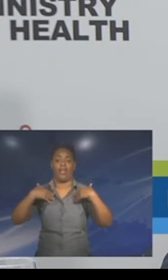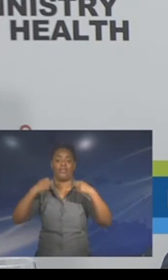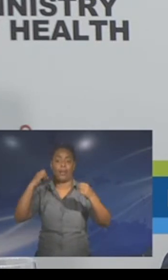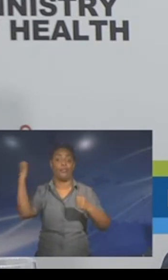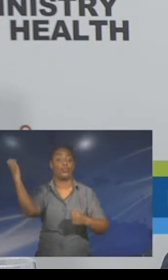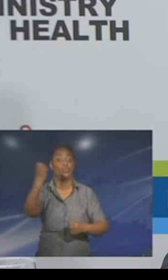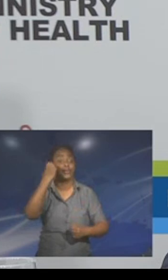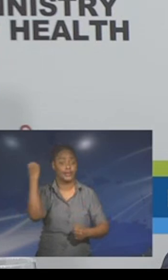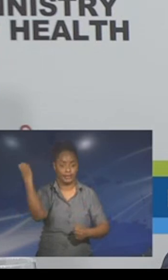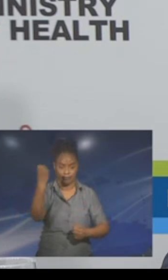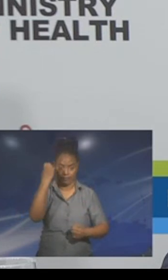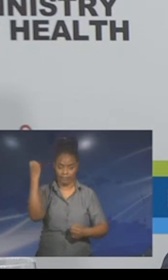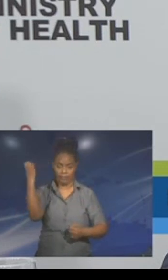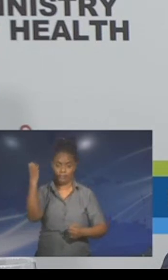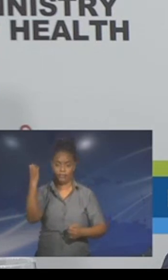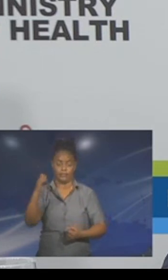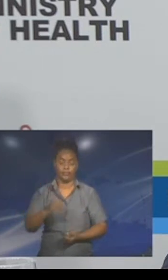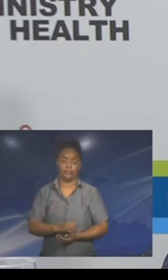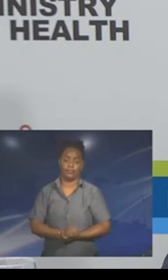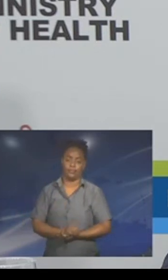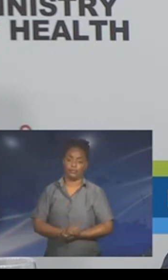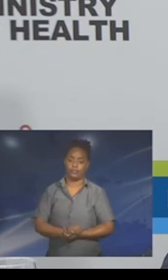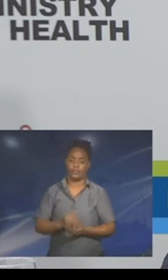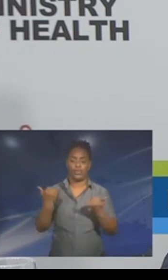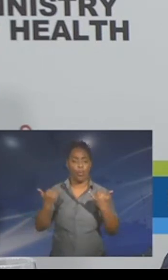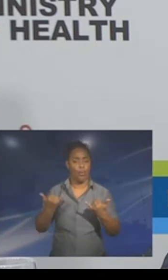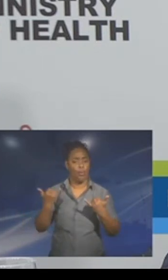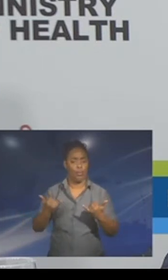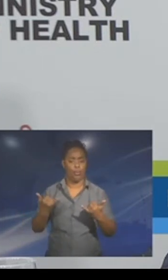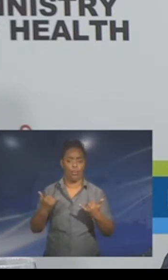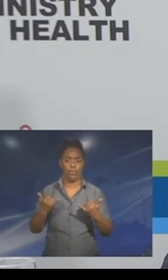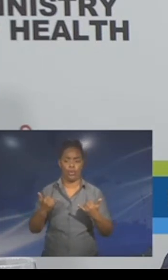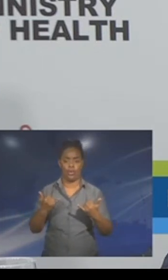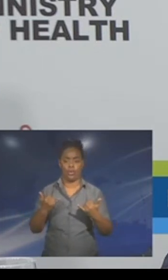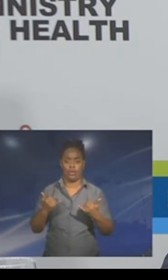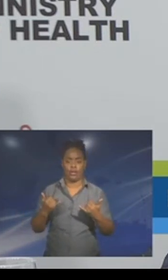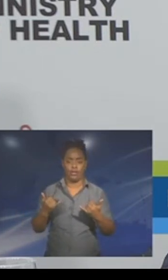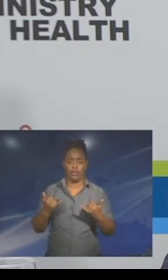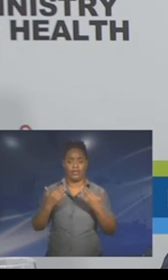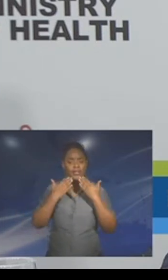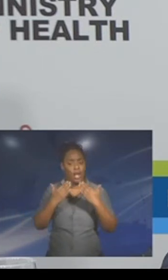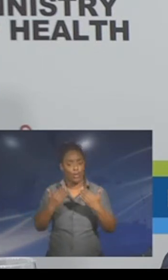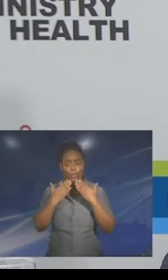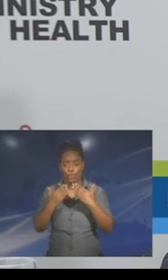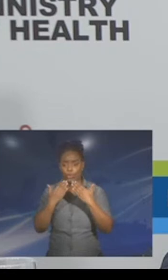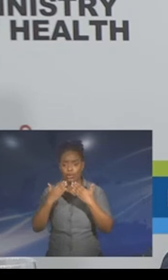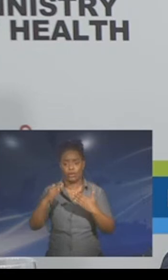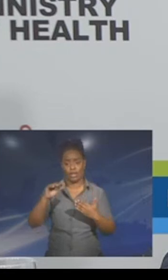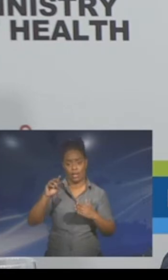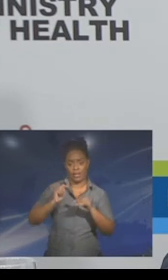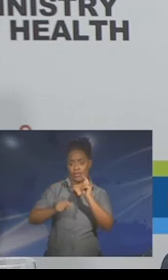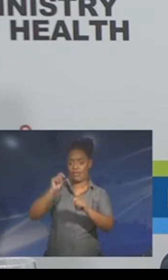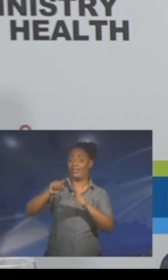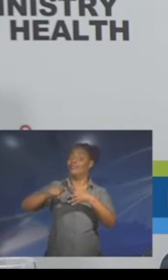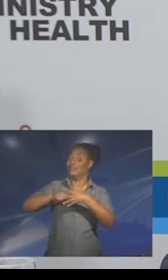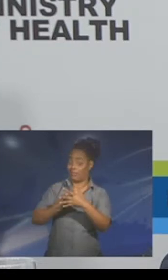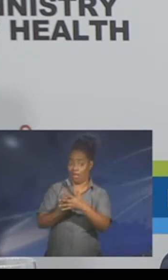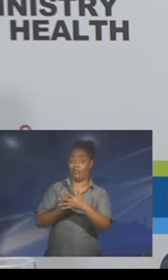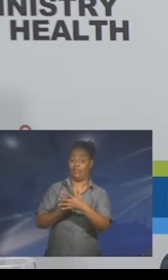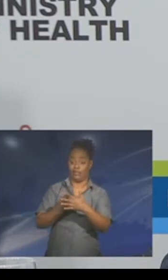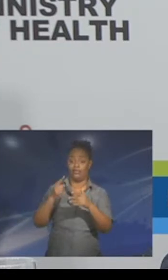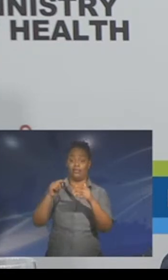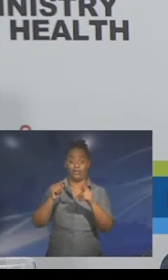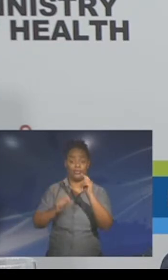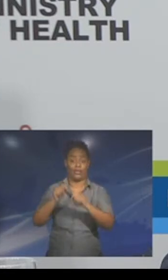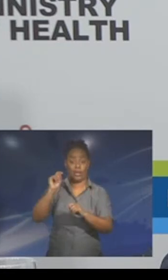think we can be grateful that we were proactive from May 20th. The WHO then